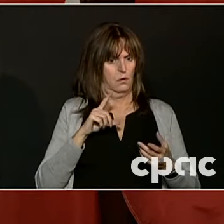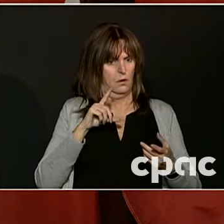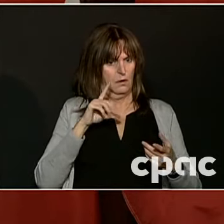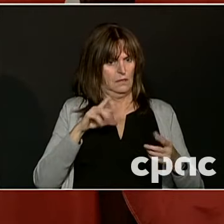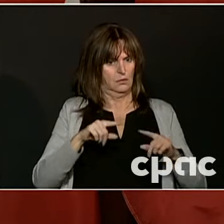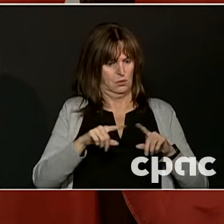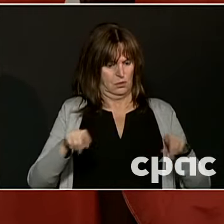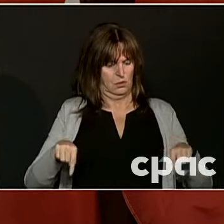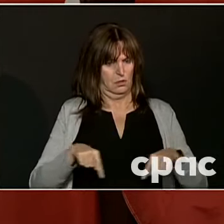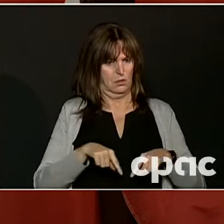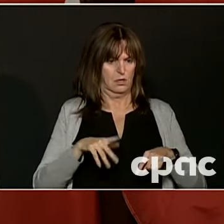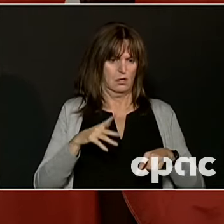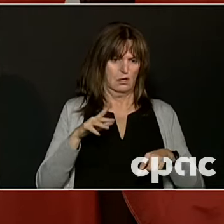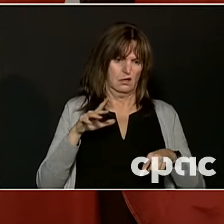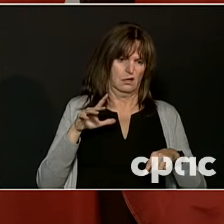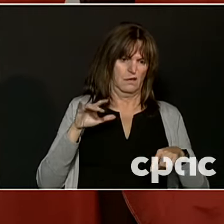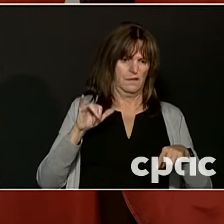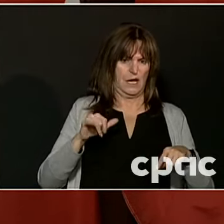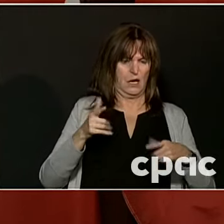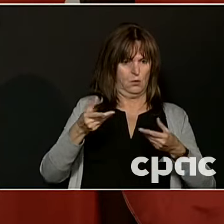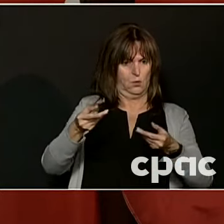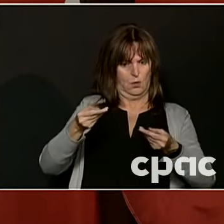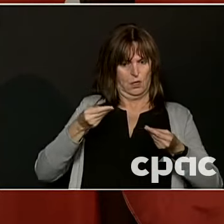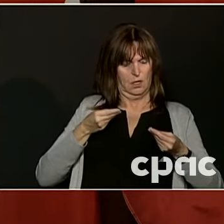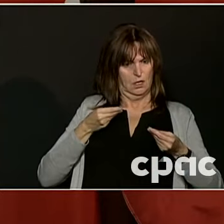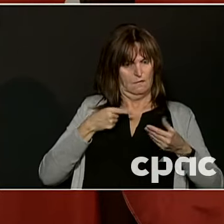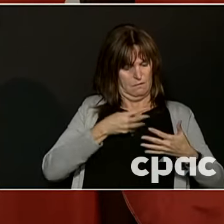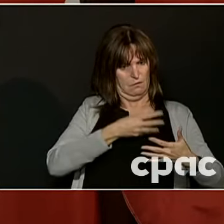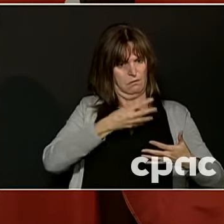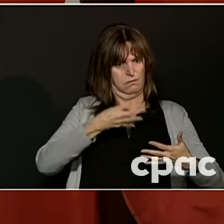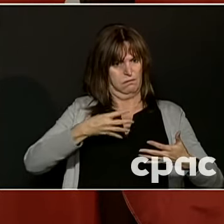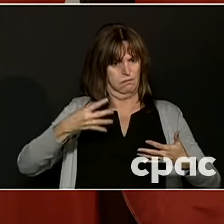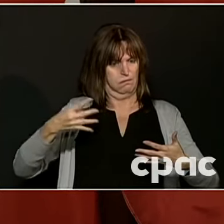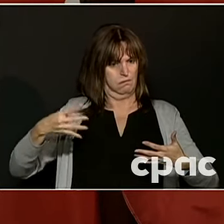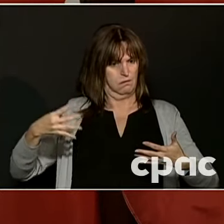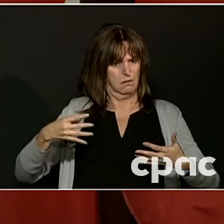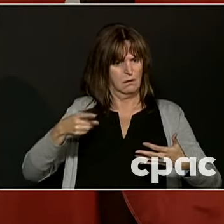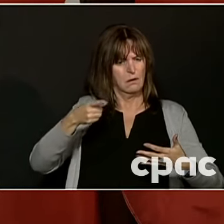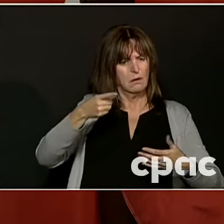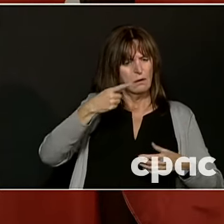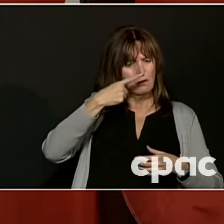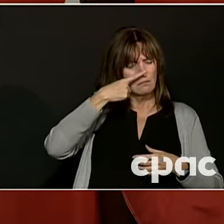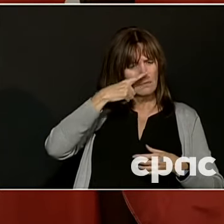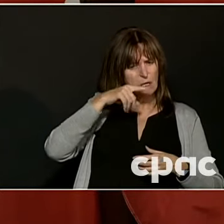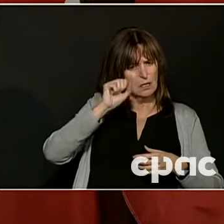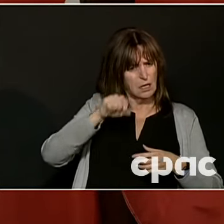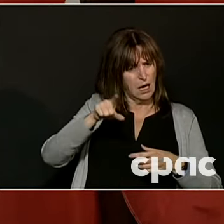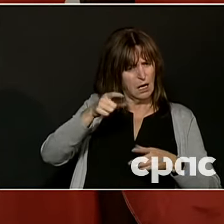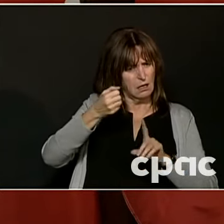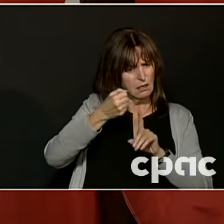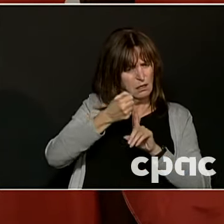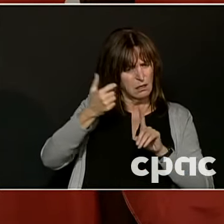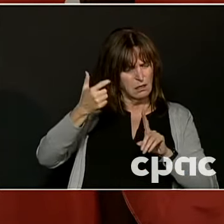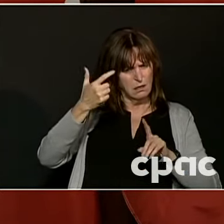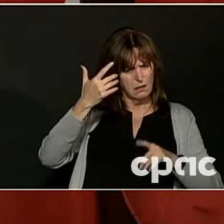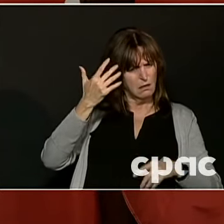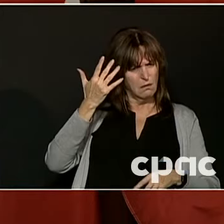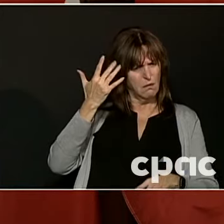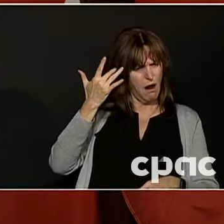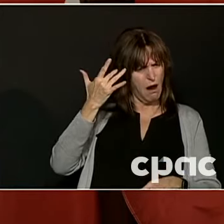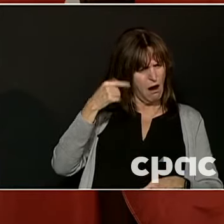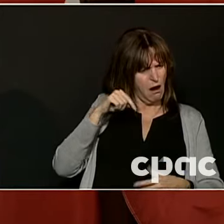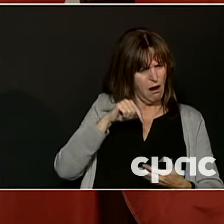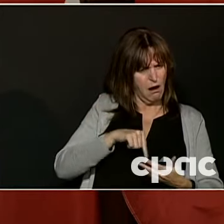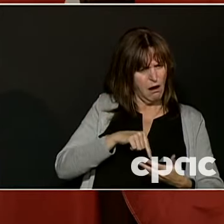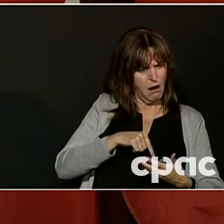wondered if you could explain a bit about why the version of the framework that was suggested by Public Health Ontario,